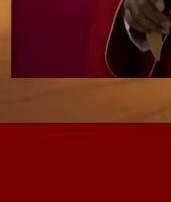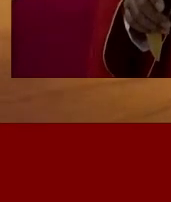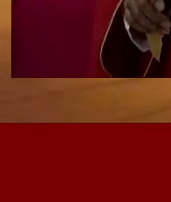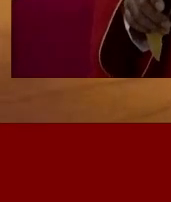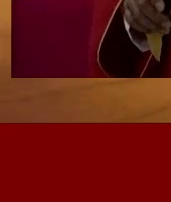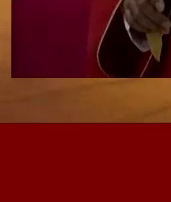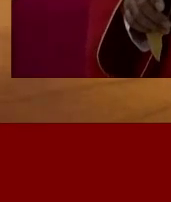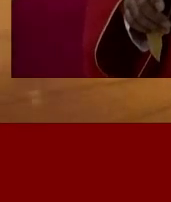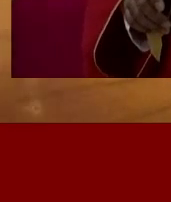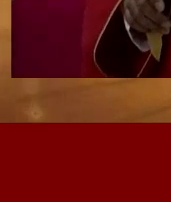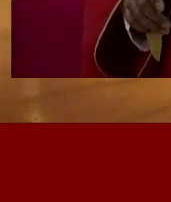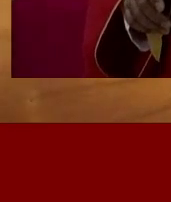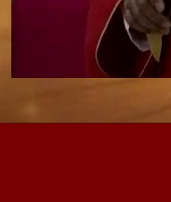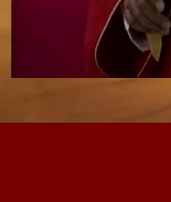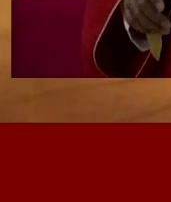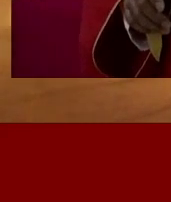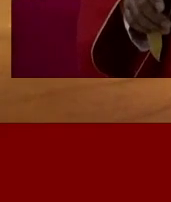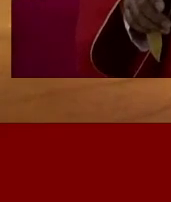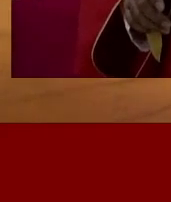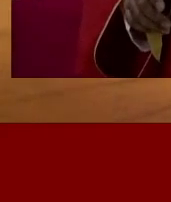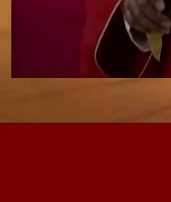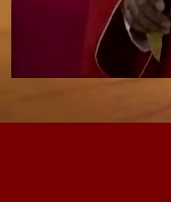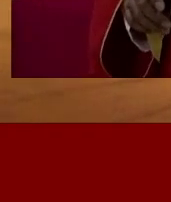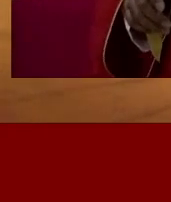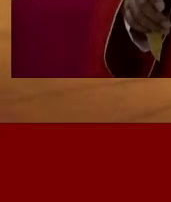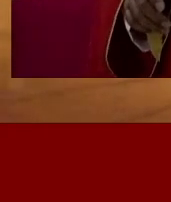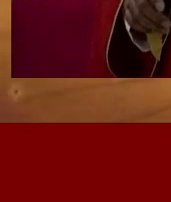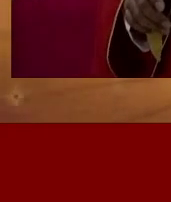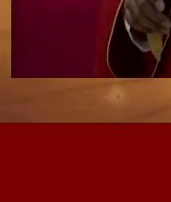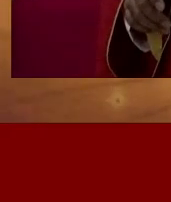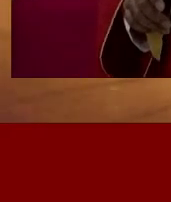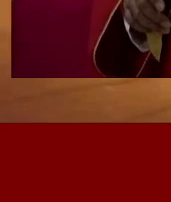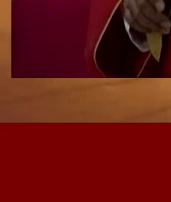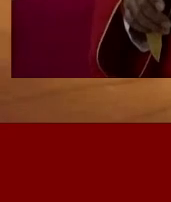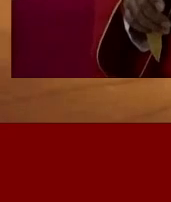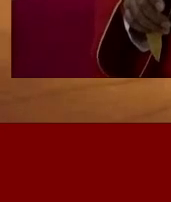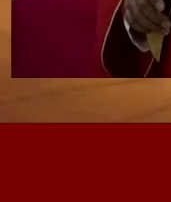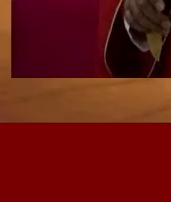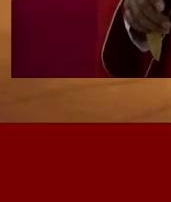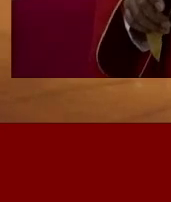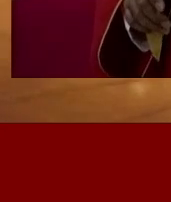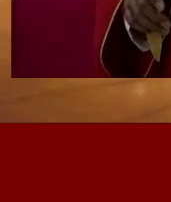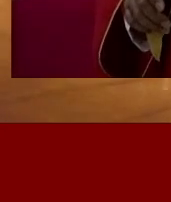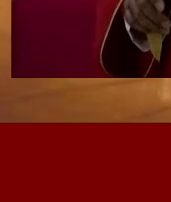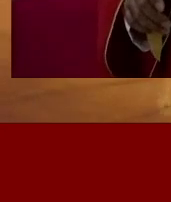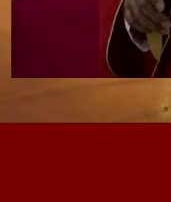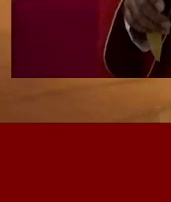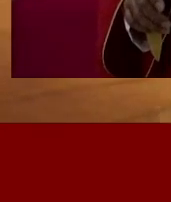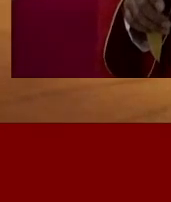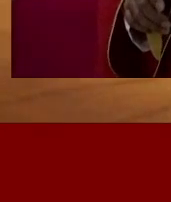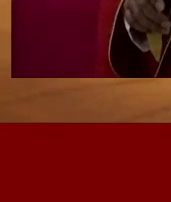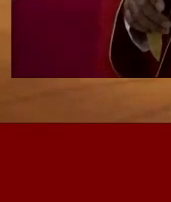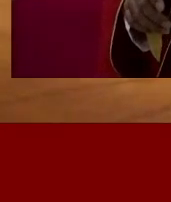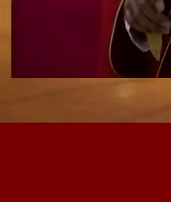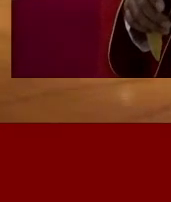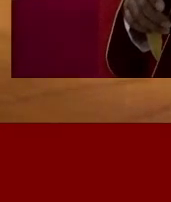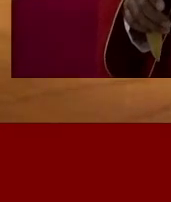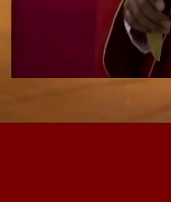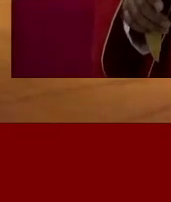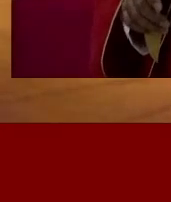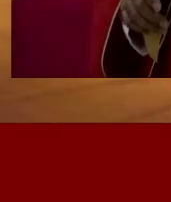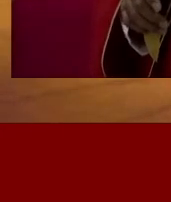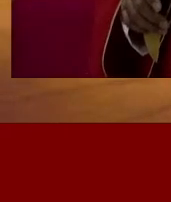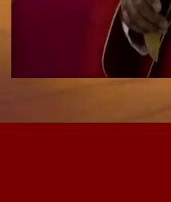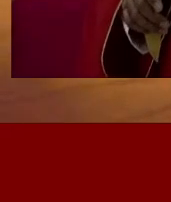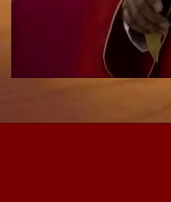for this disease and to stem its transmission. Protect the medical experts that they may